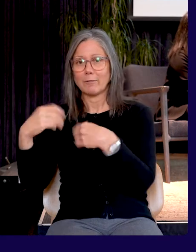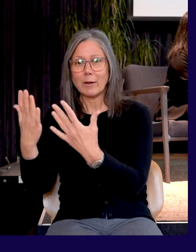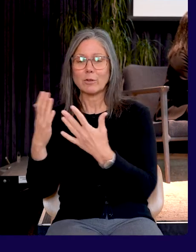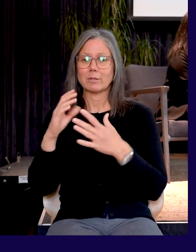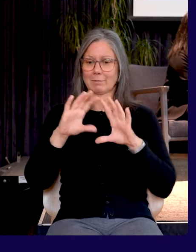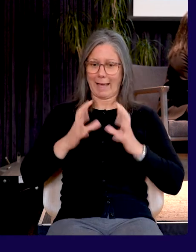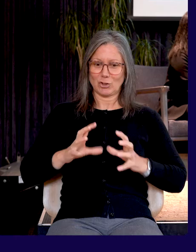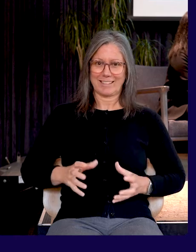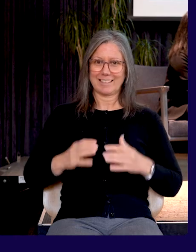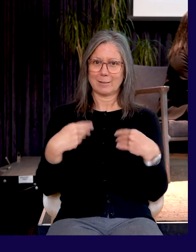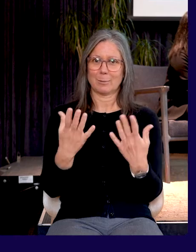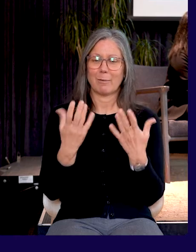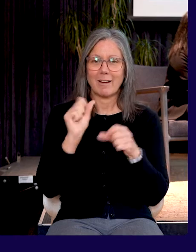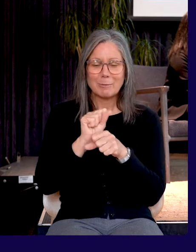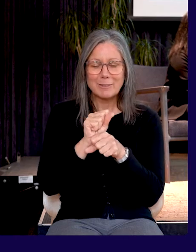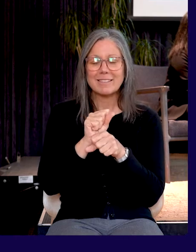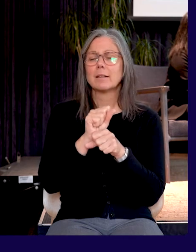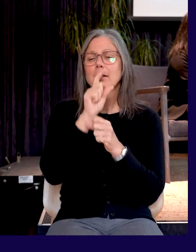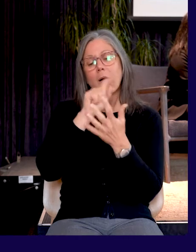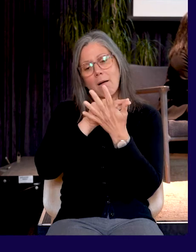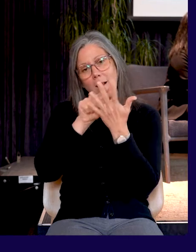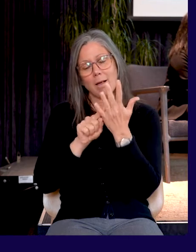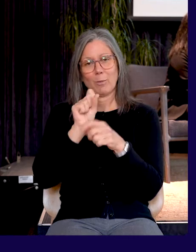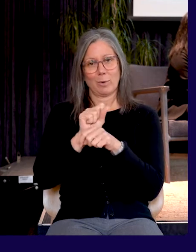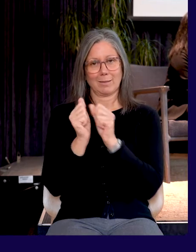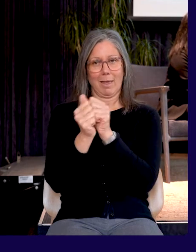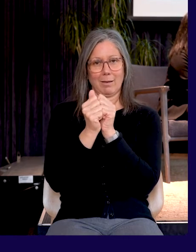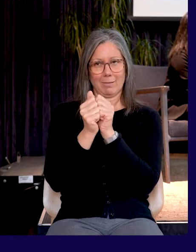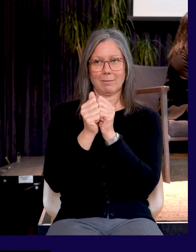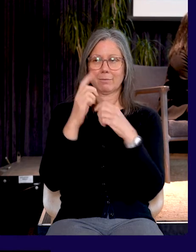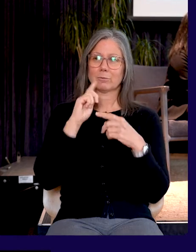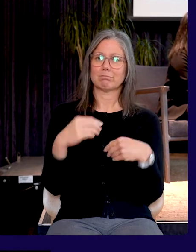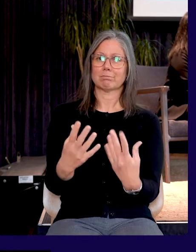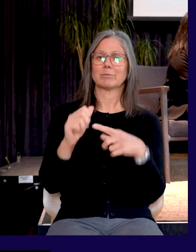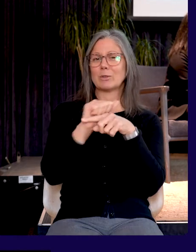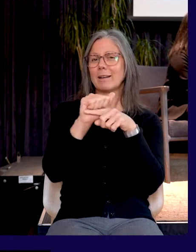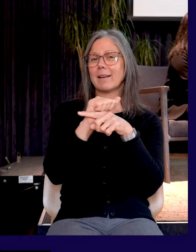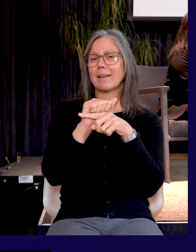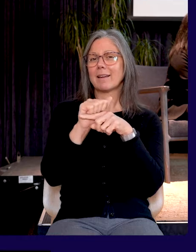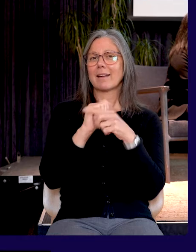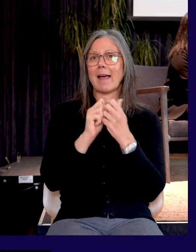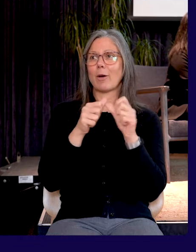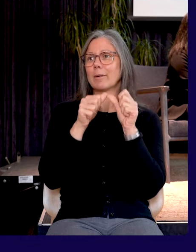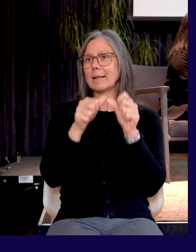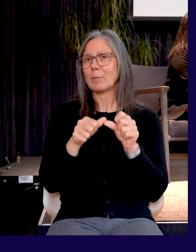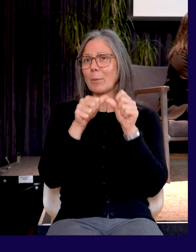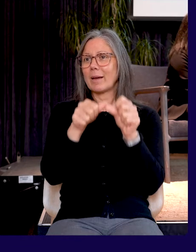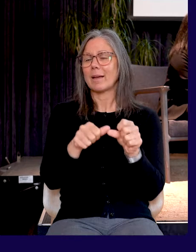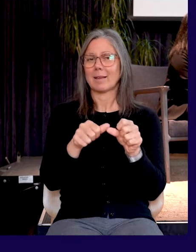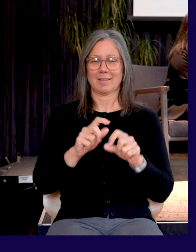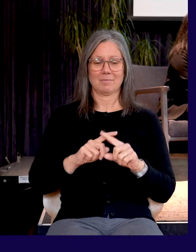Everyone working together defines kind of what that training is and what it should be and how it should keep going.